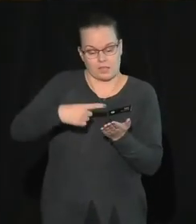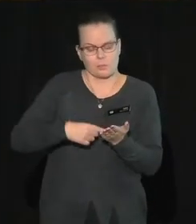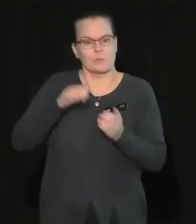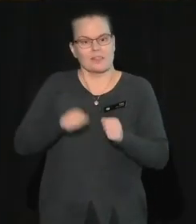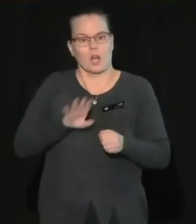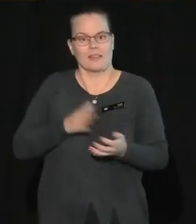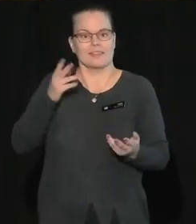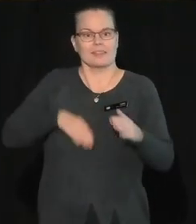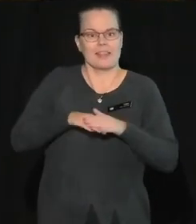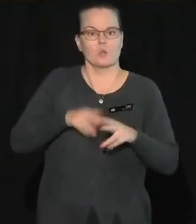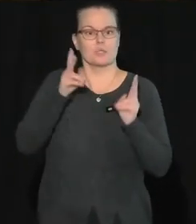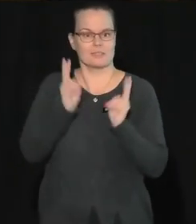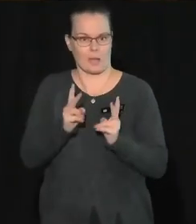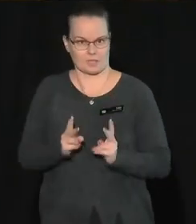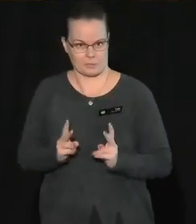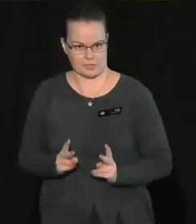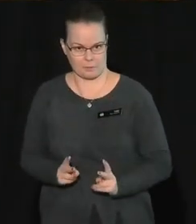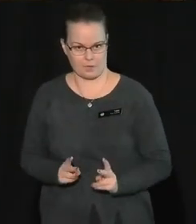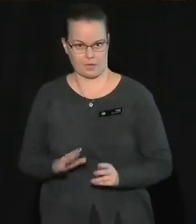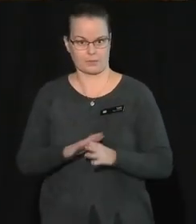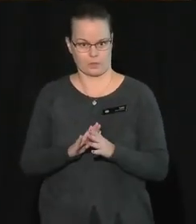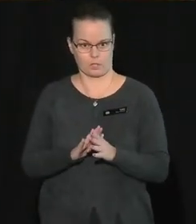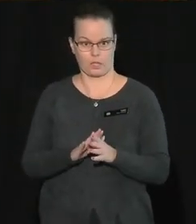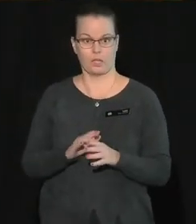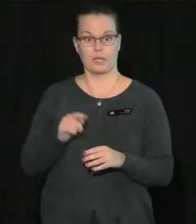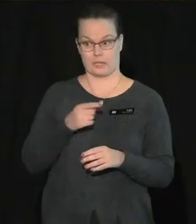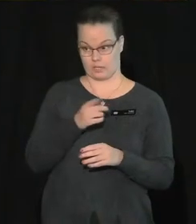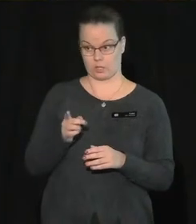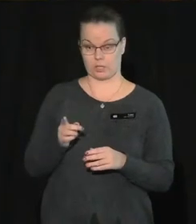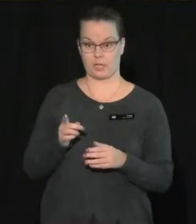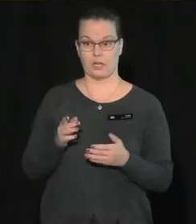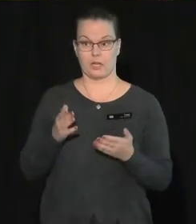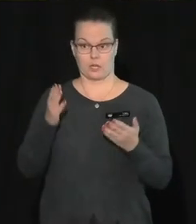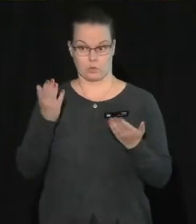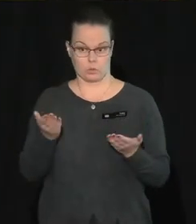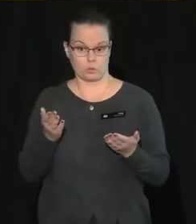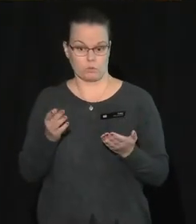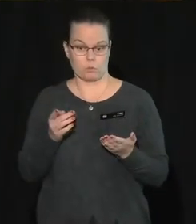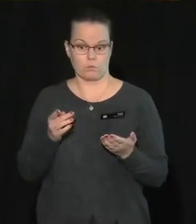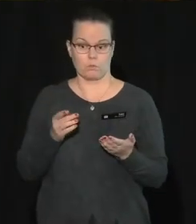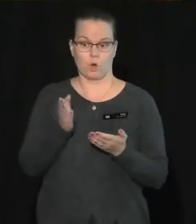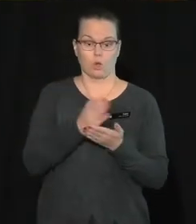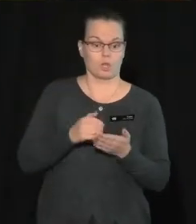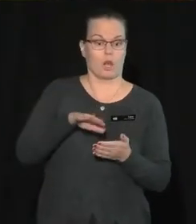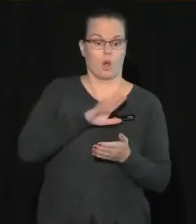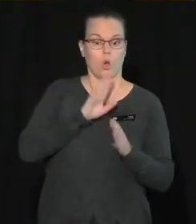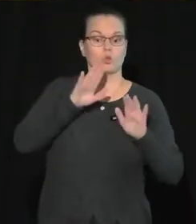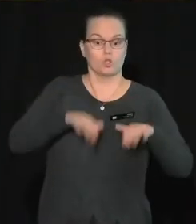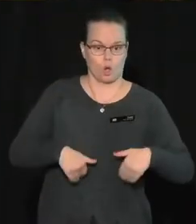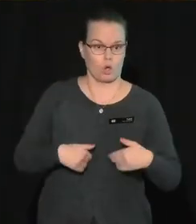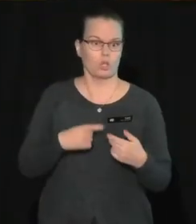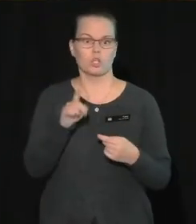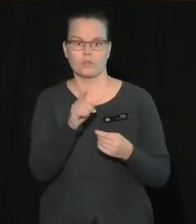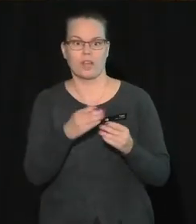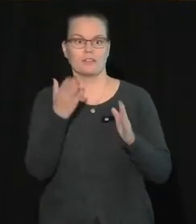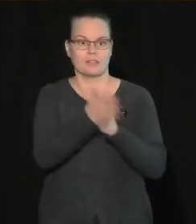but they are being used in other EU law, which already contains certain